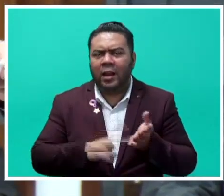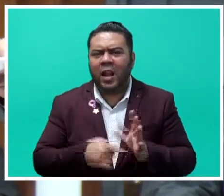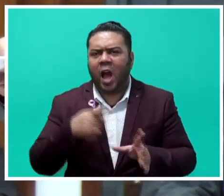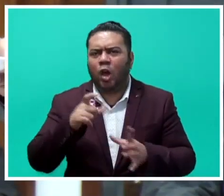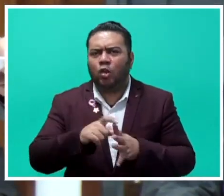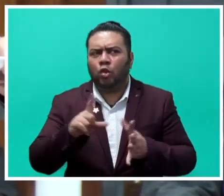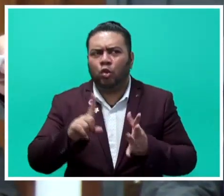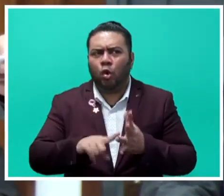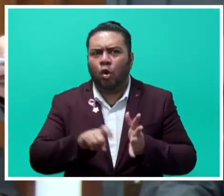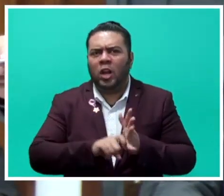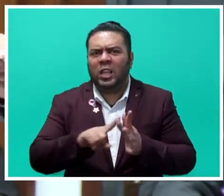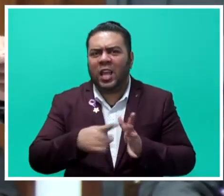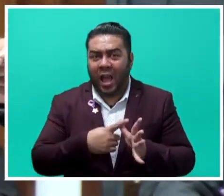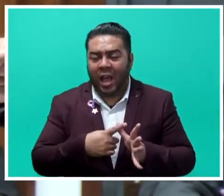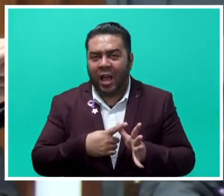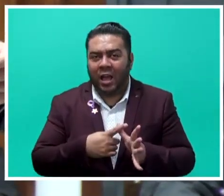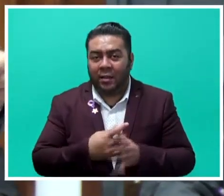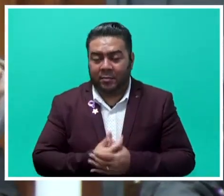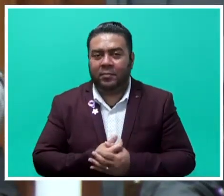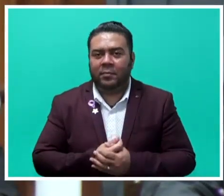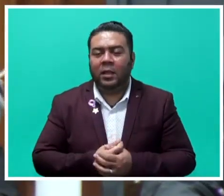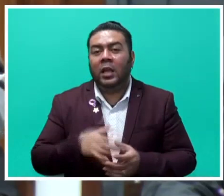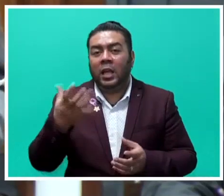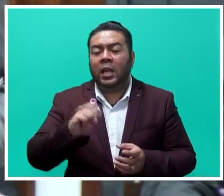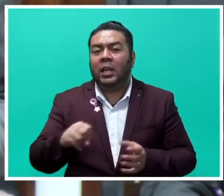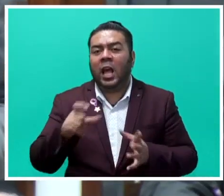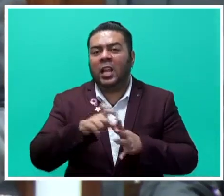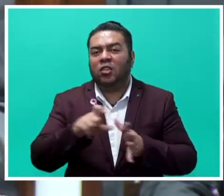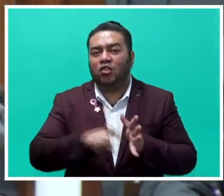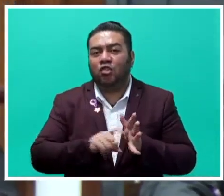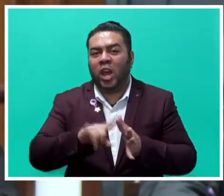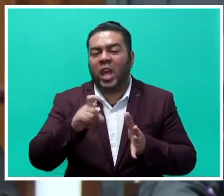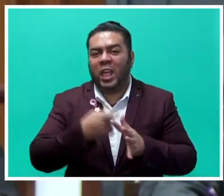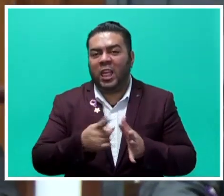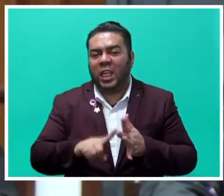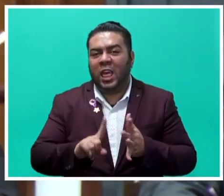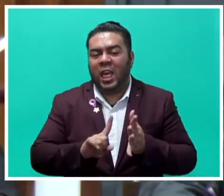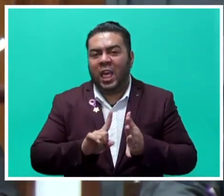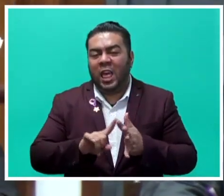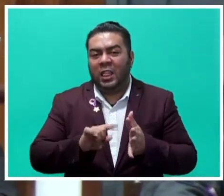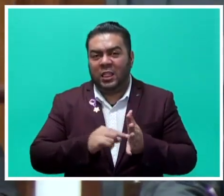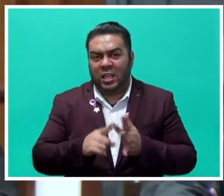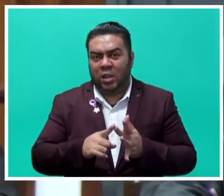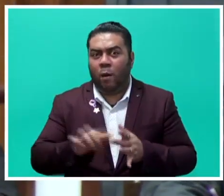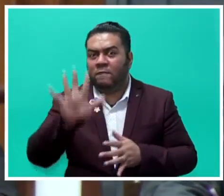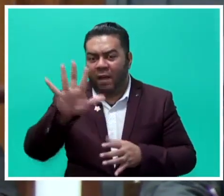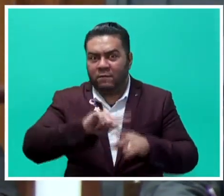Reo, Nandoria, in the district of Nriketi, where 5 houses were accidentally destroyed.